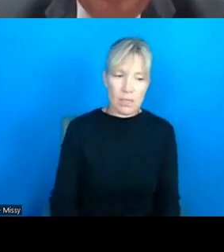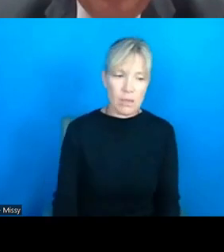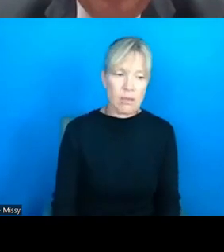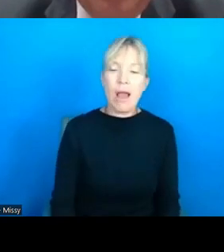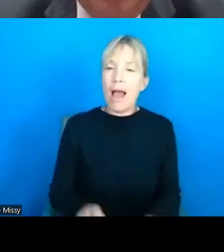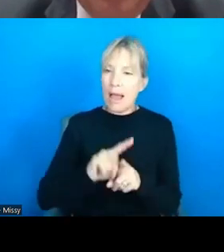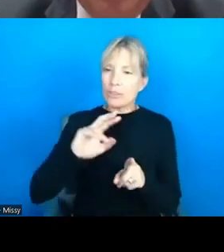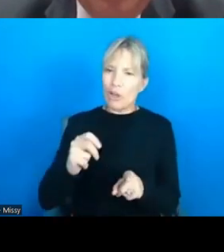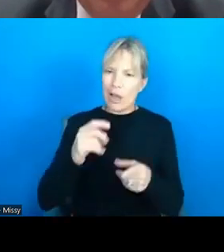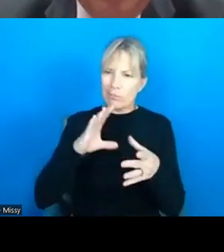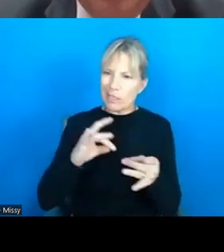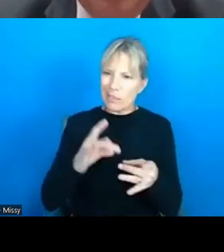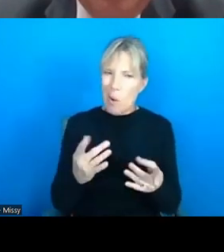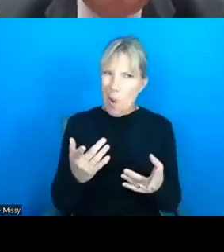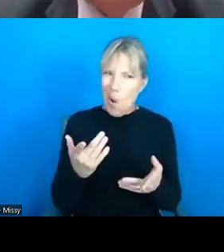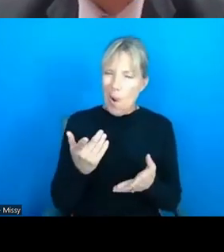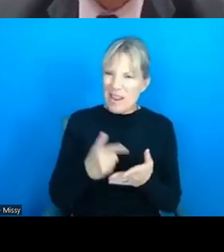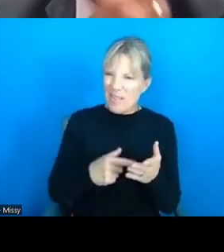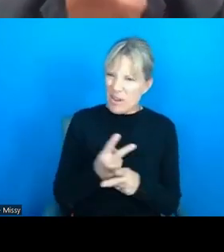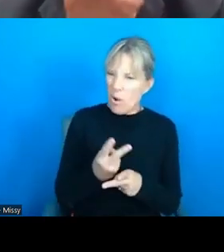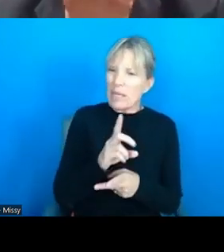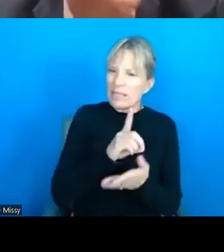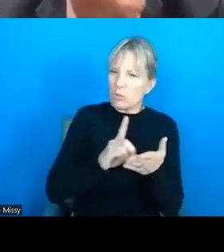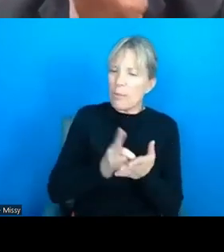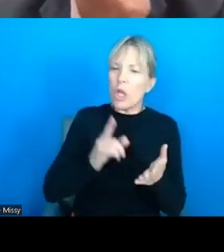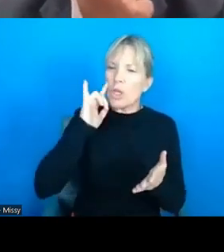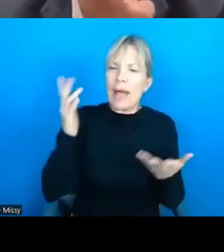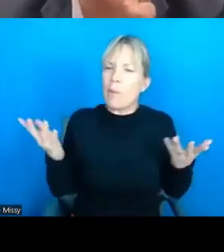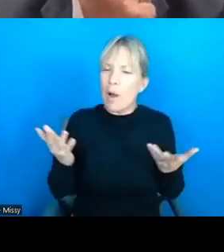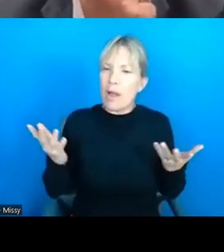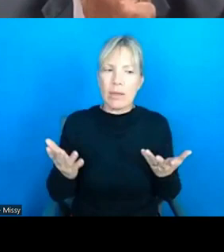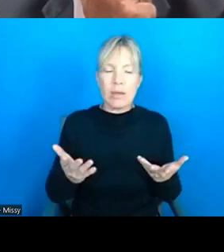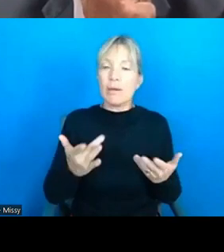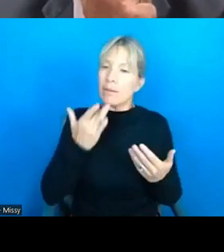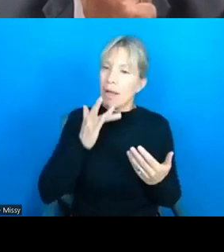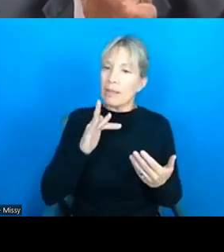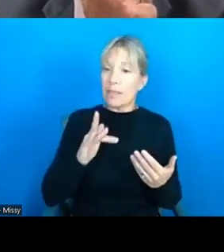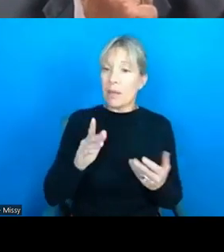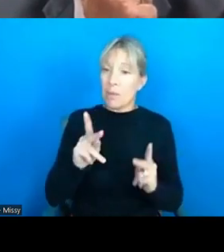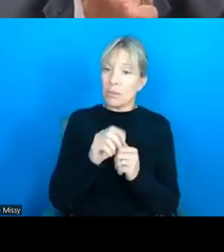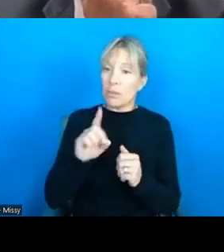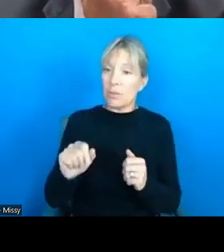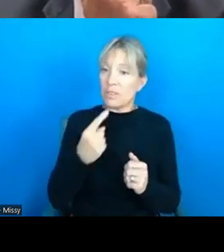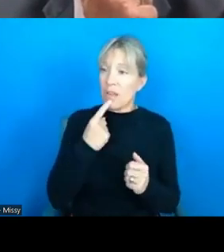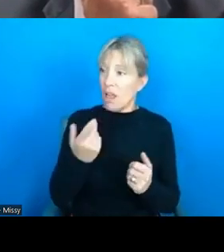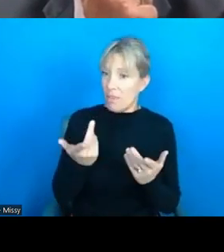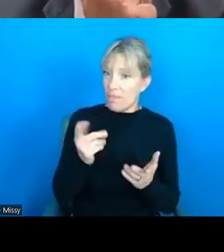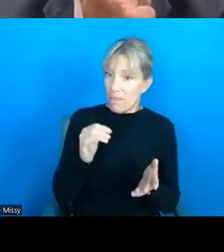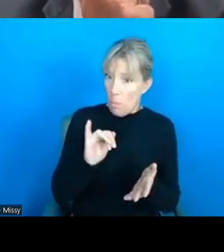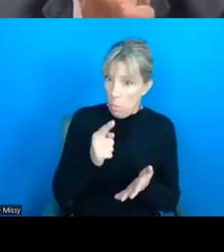said, they had to figure out what that looked like. And thank goodness disabled people said, here's how it feels and here's what it